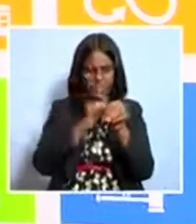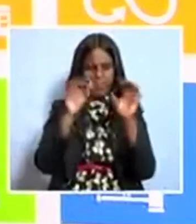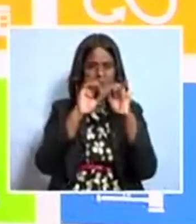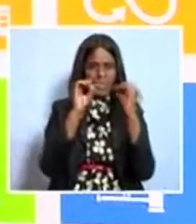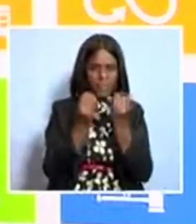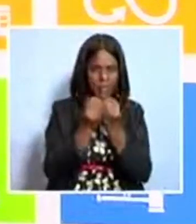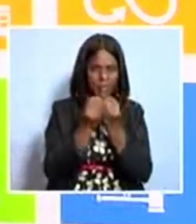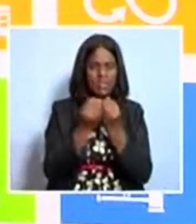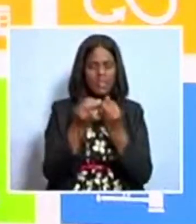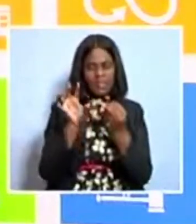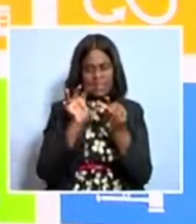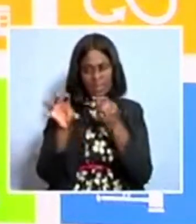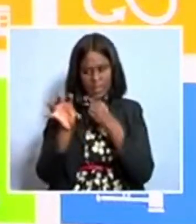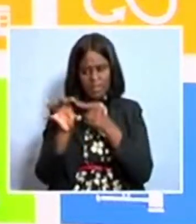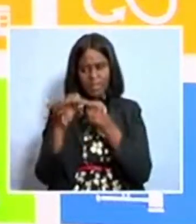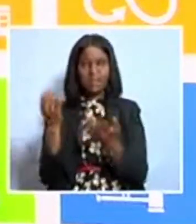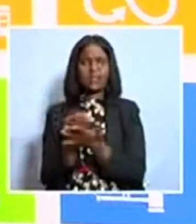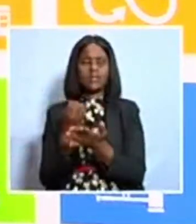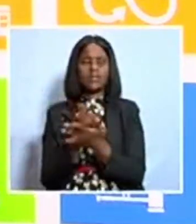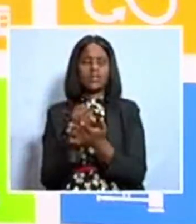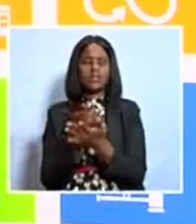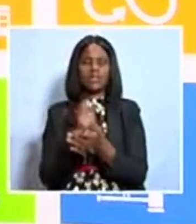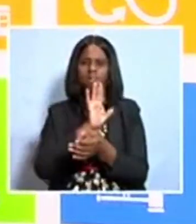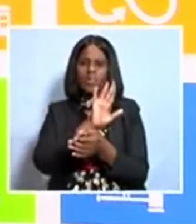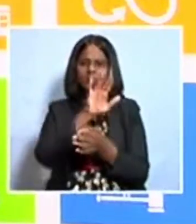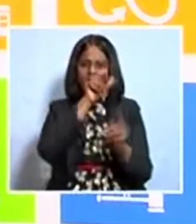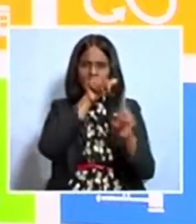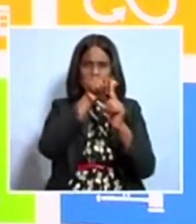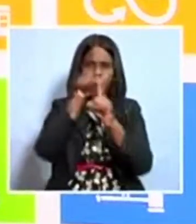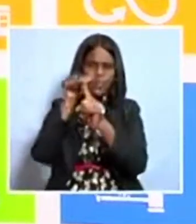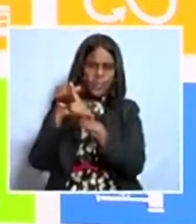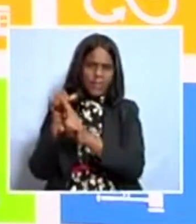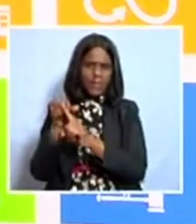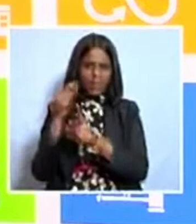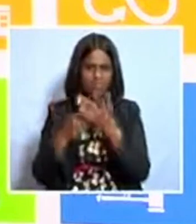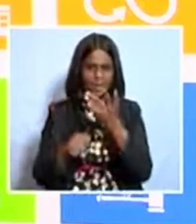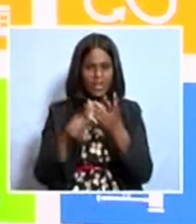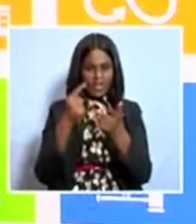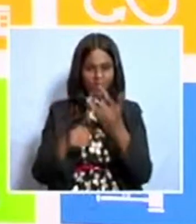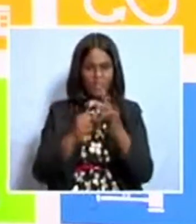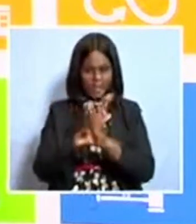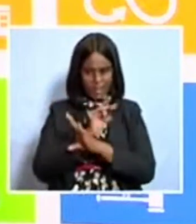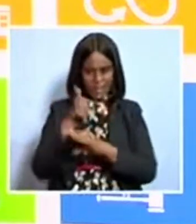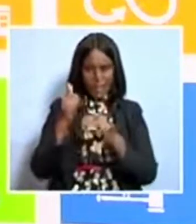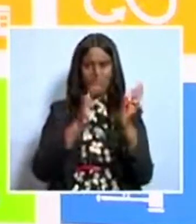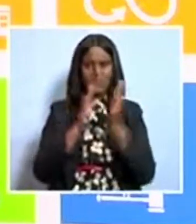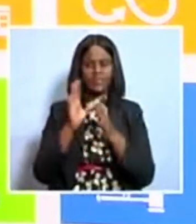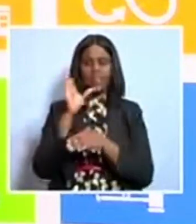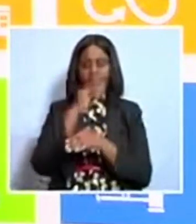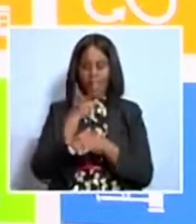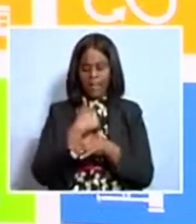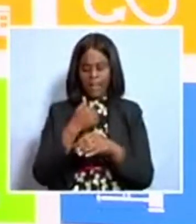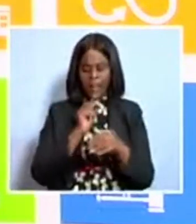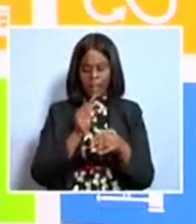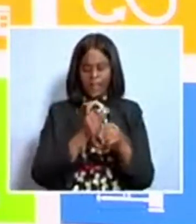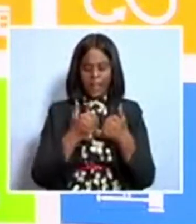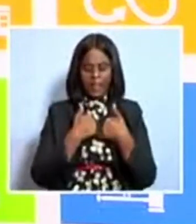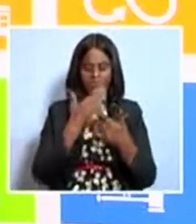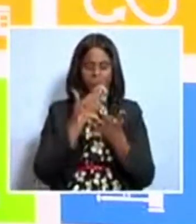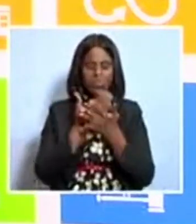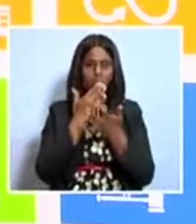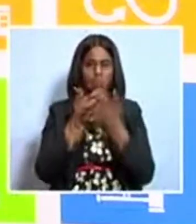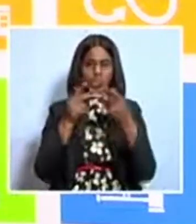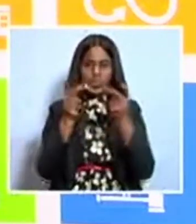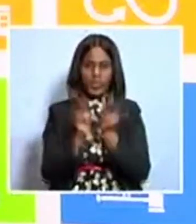each sector of the economy, what are the targets that Zambia has set. And we have a very good platform at Parliament